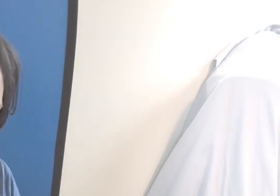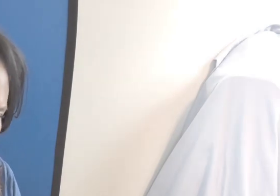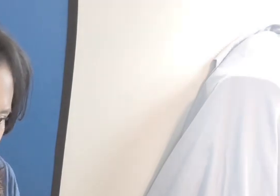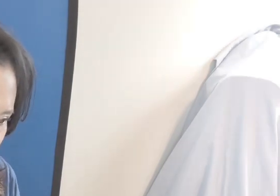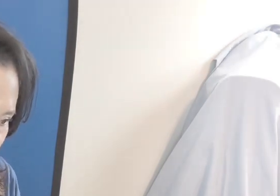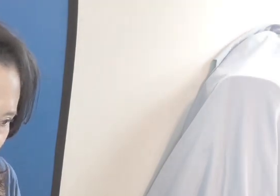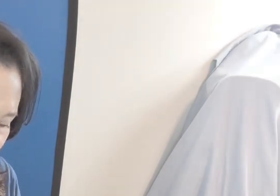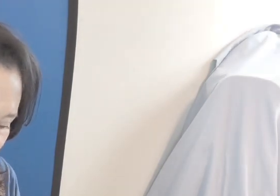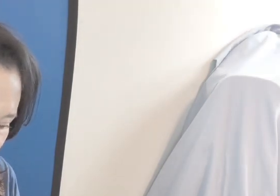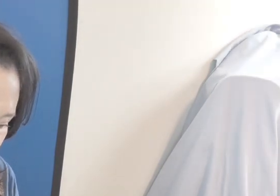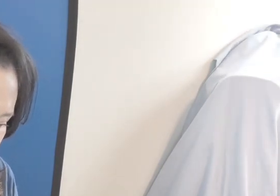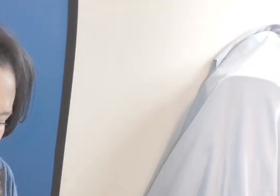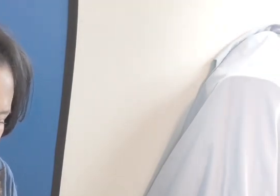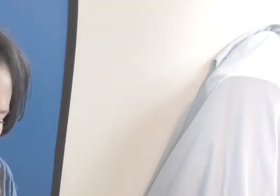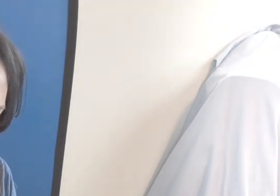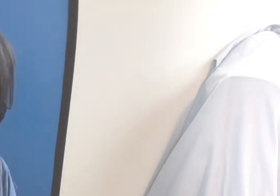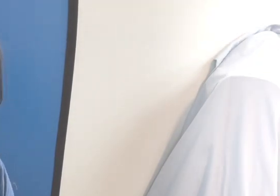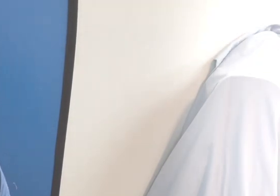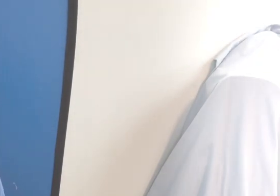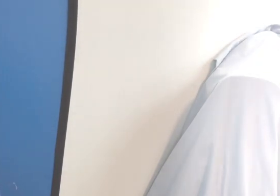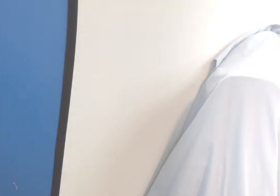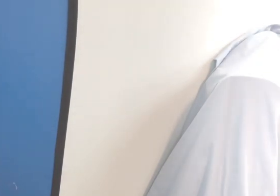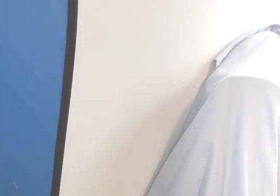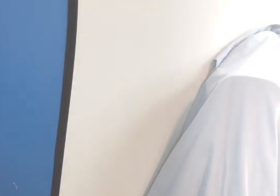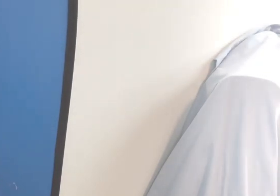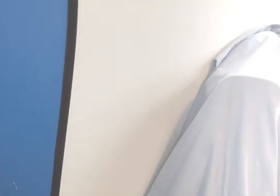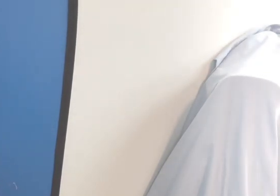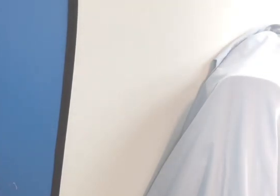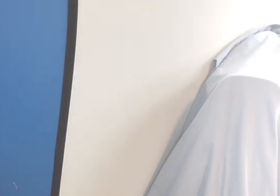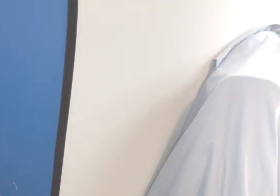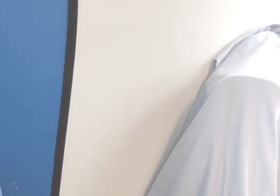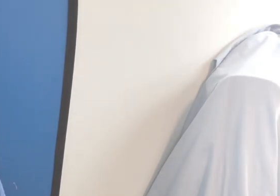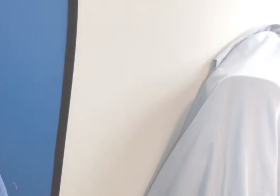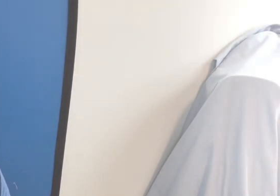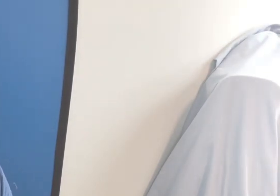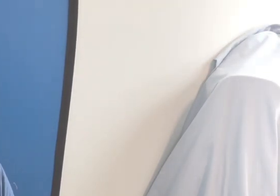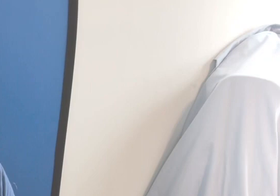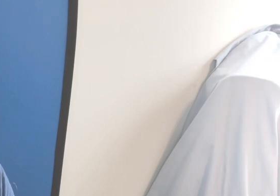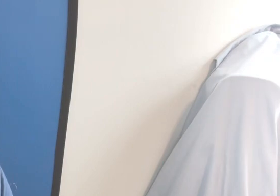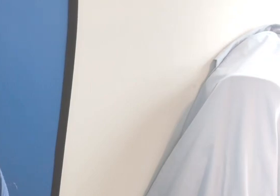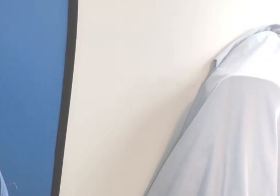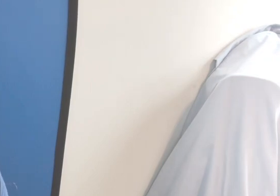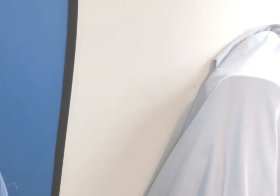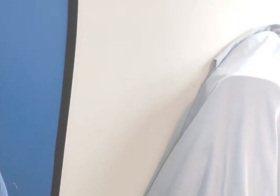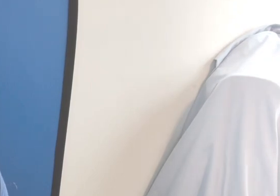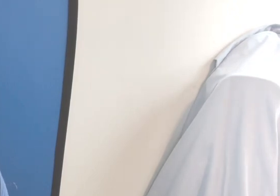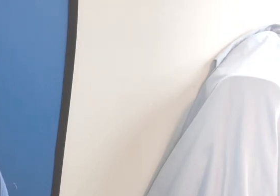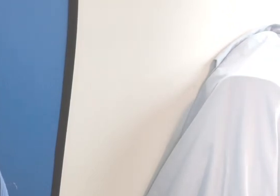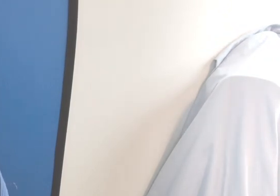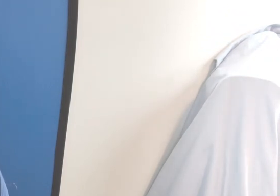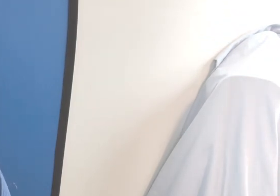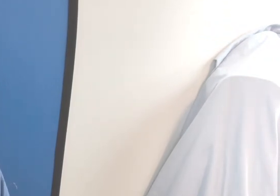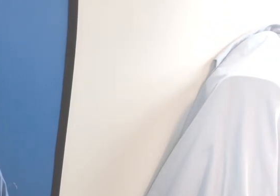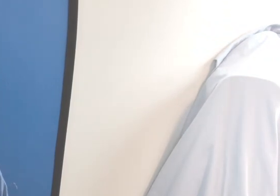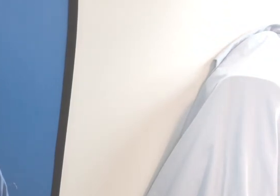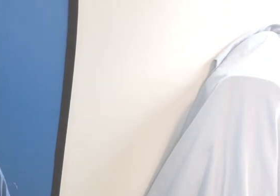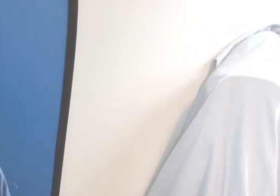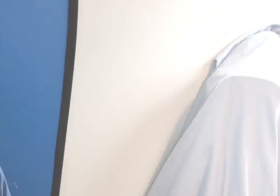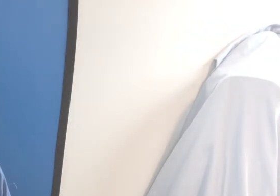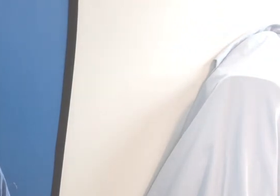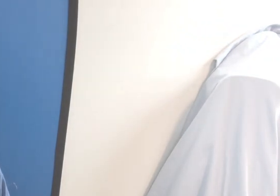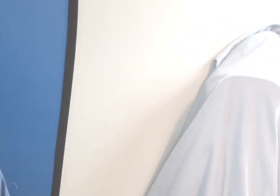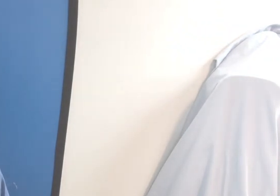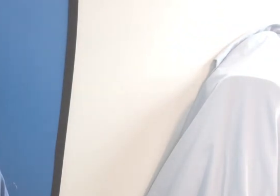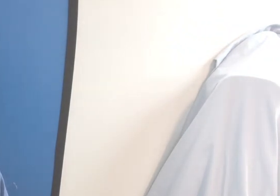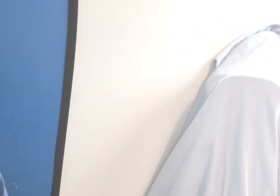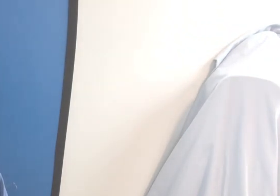say, I am